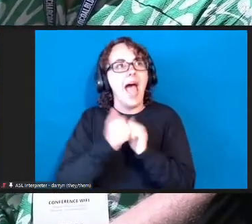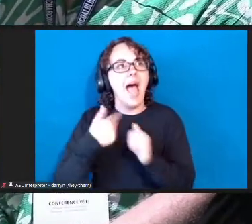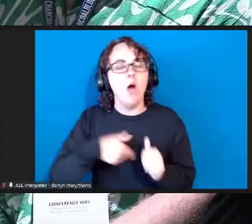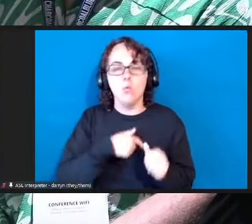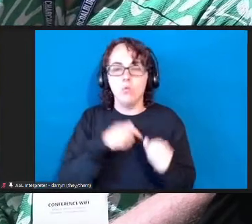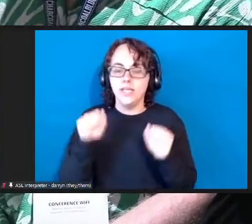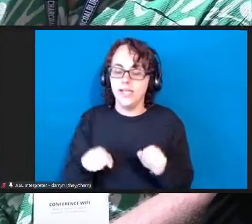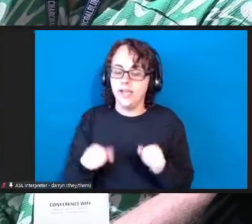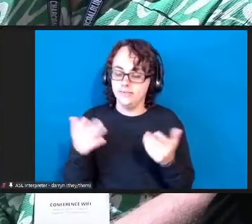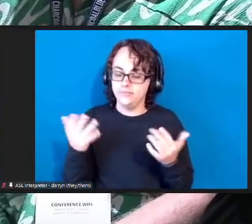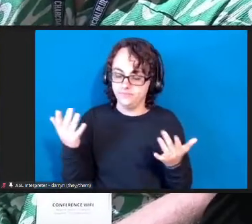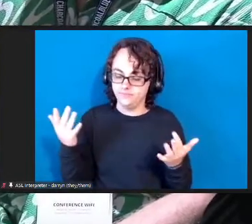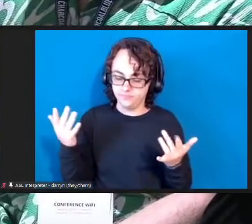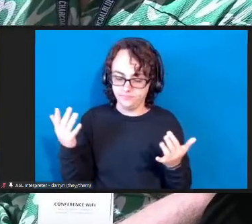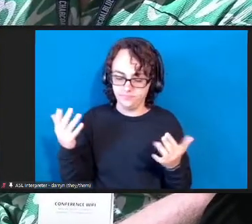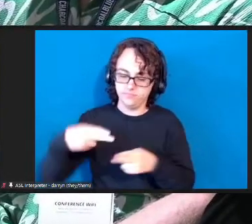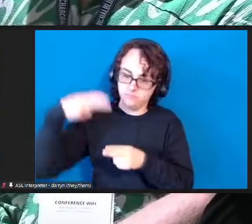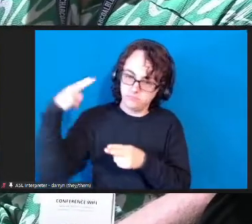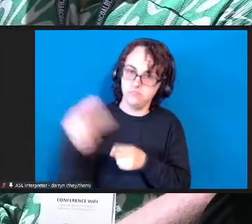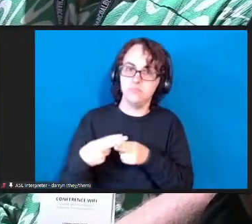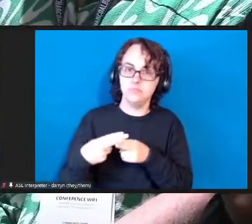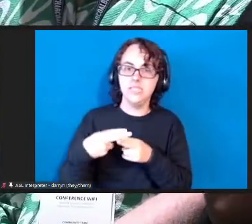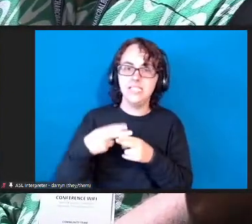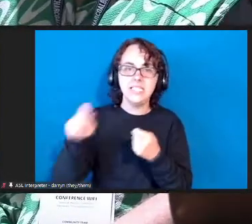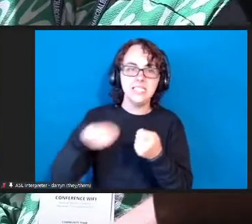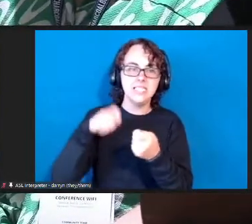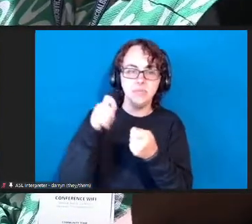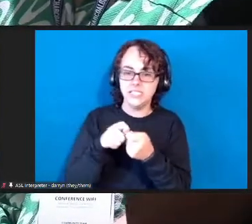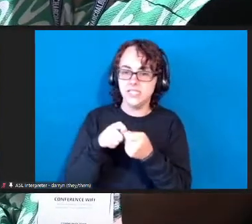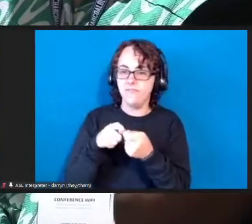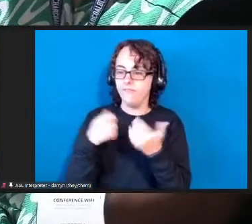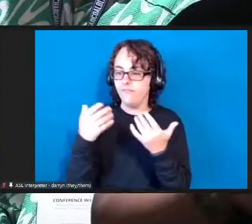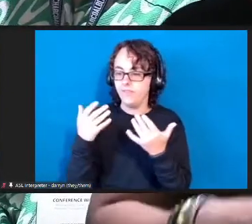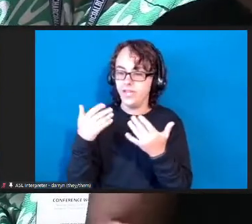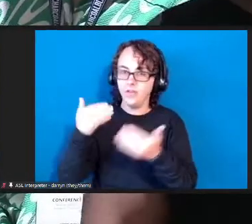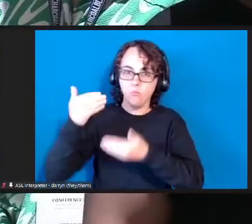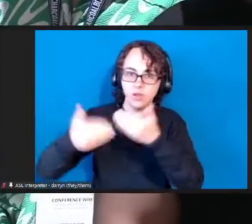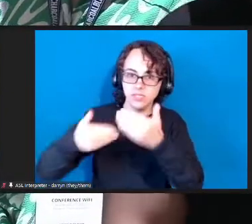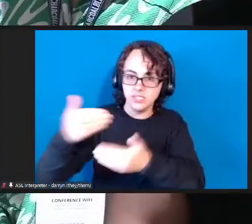How can we name the specific mechanisms